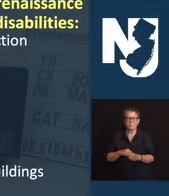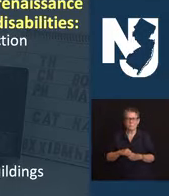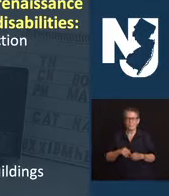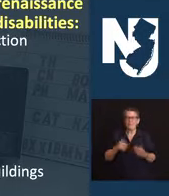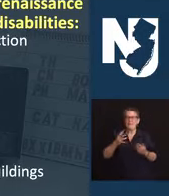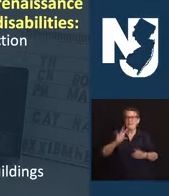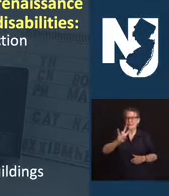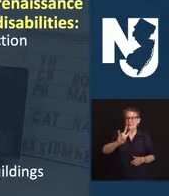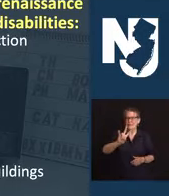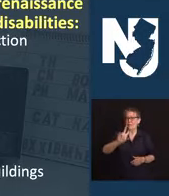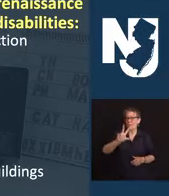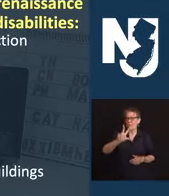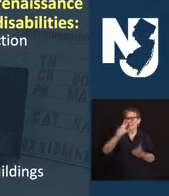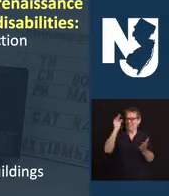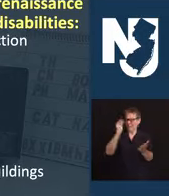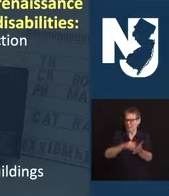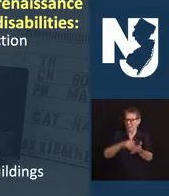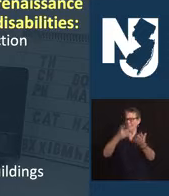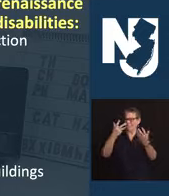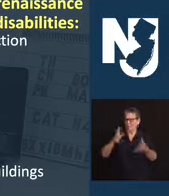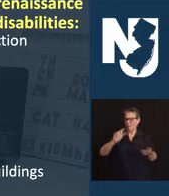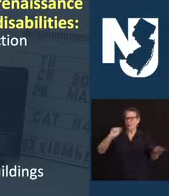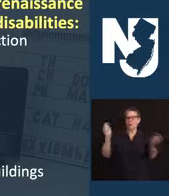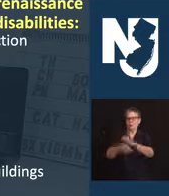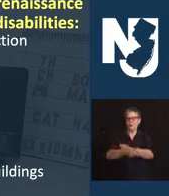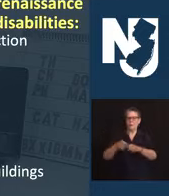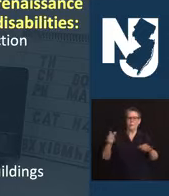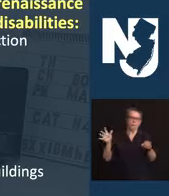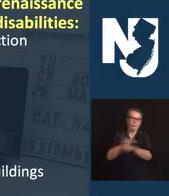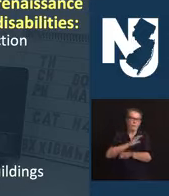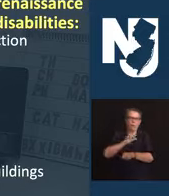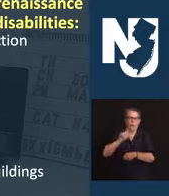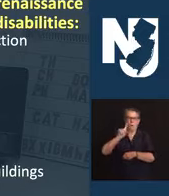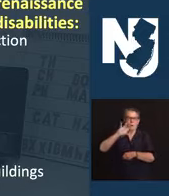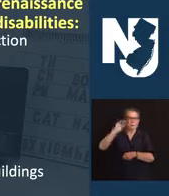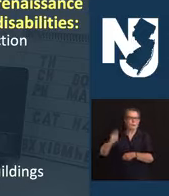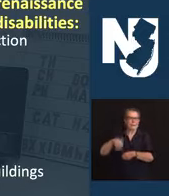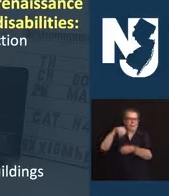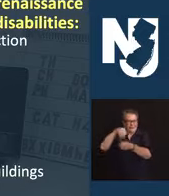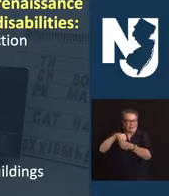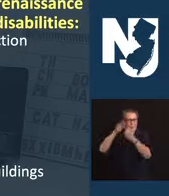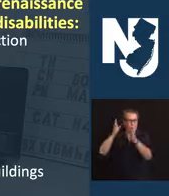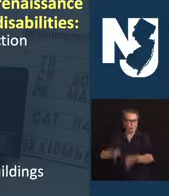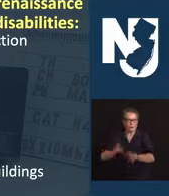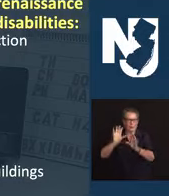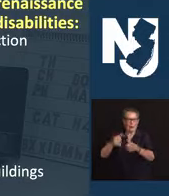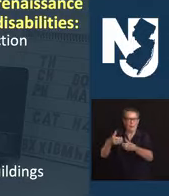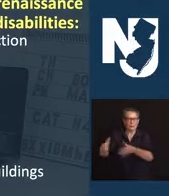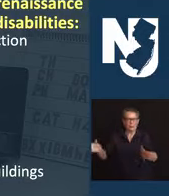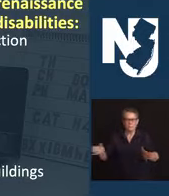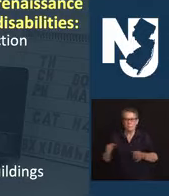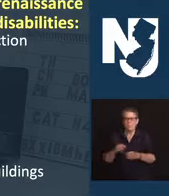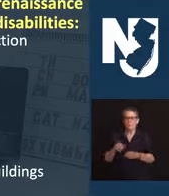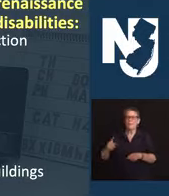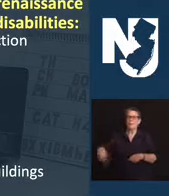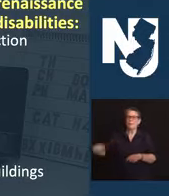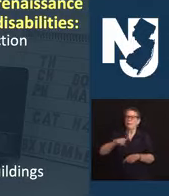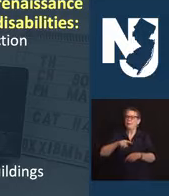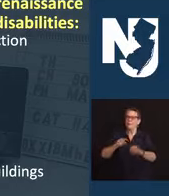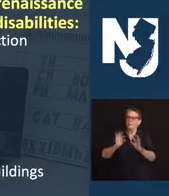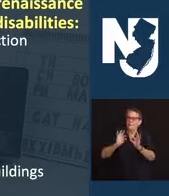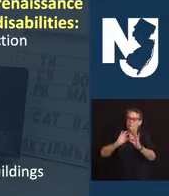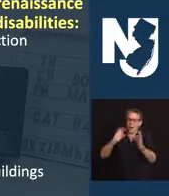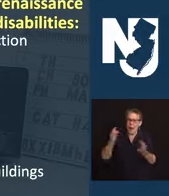are back in their familiar classrooms, and this is a very good thing for them, their families, and their communities. By my math,